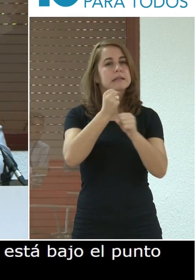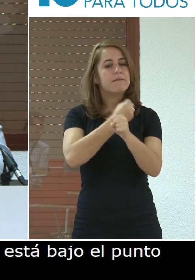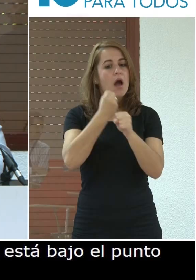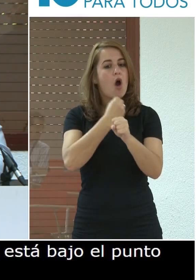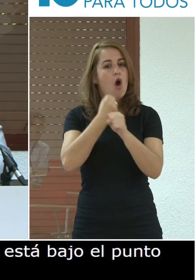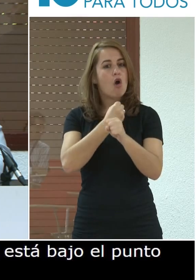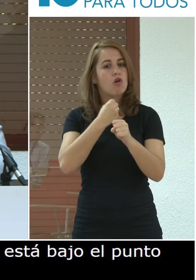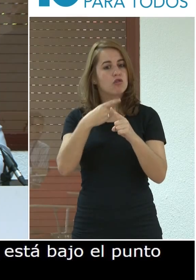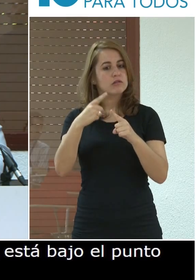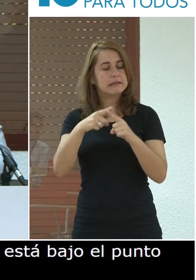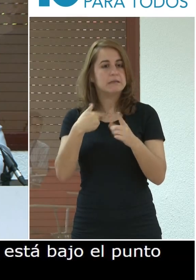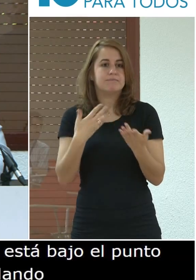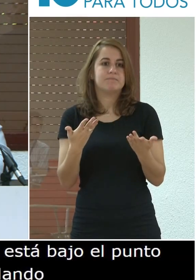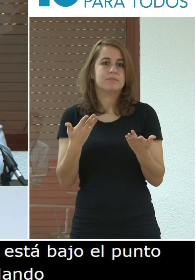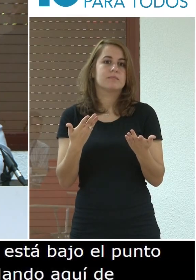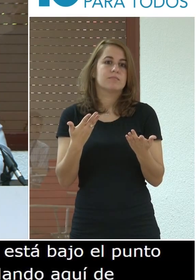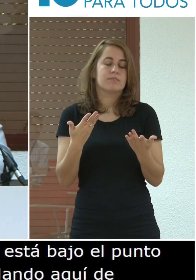won't be able to advance.